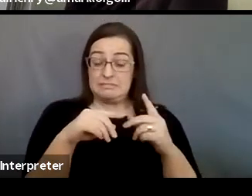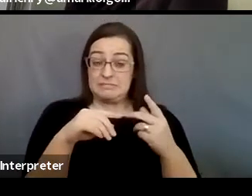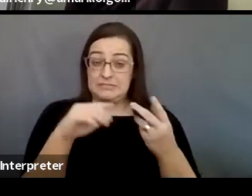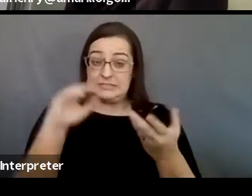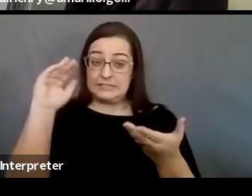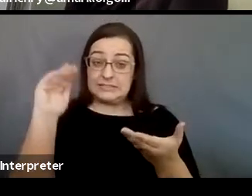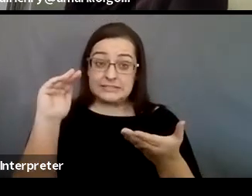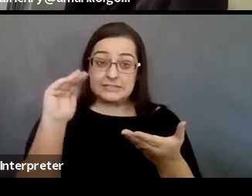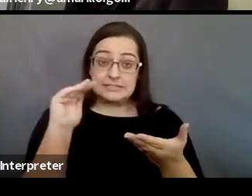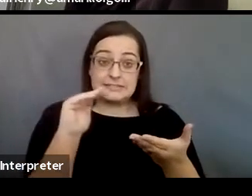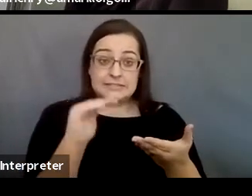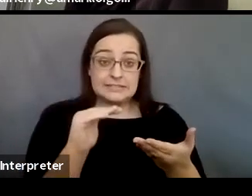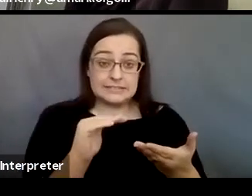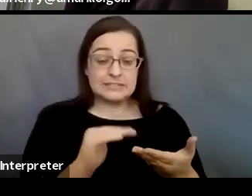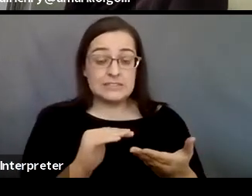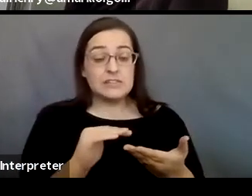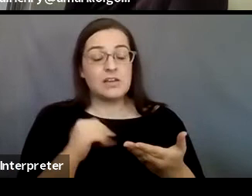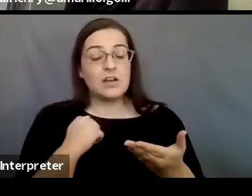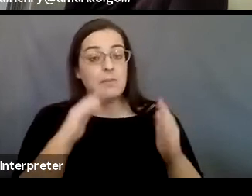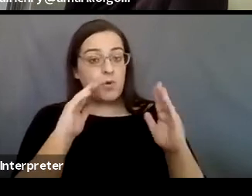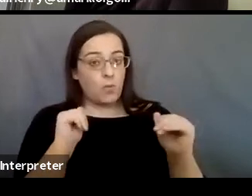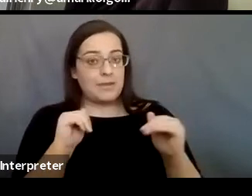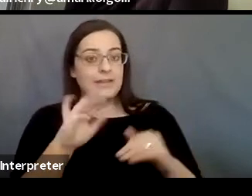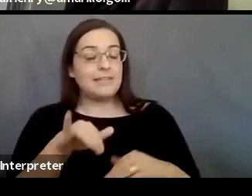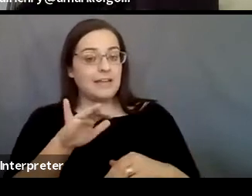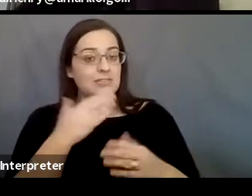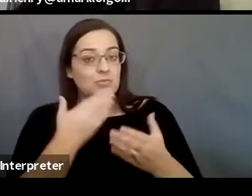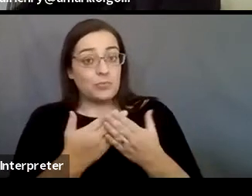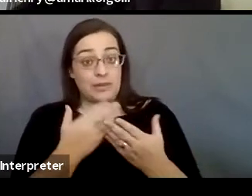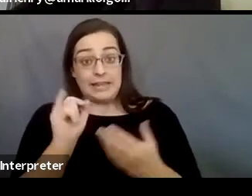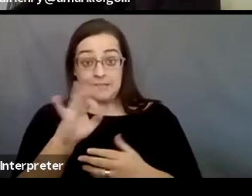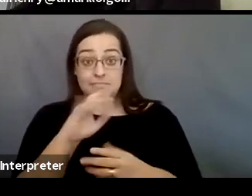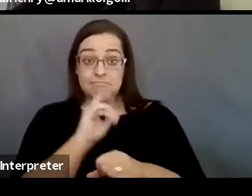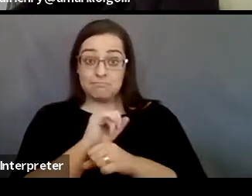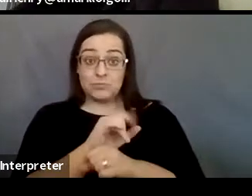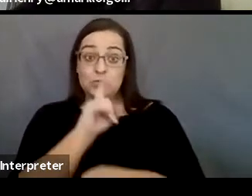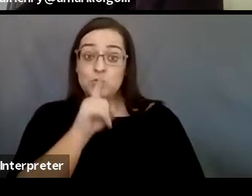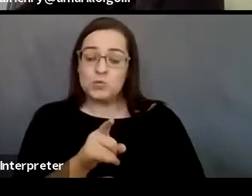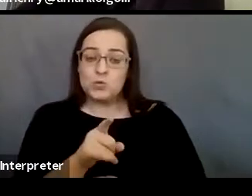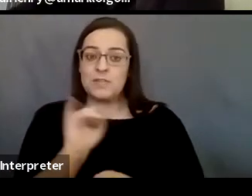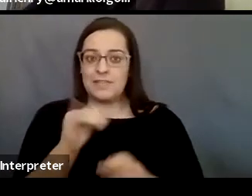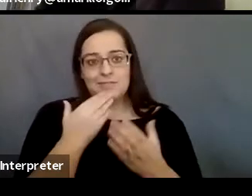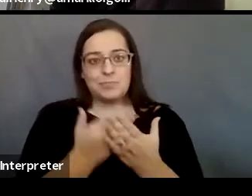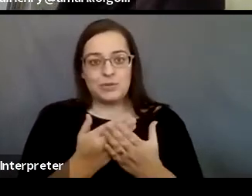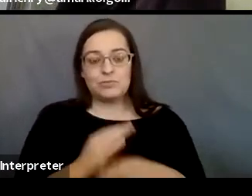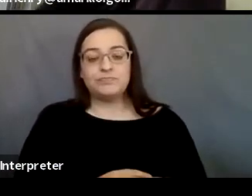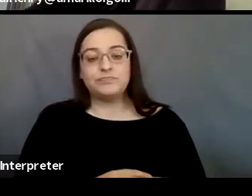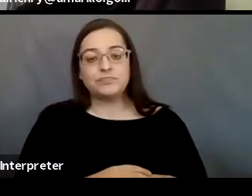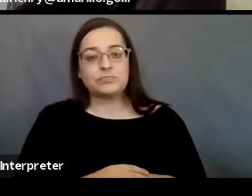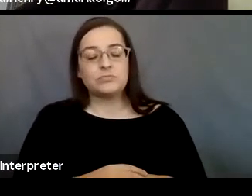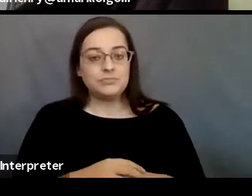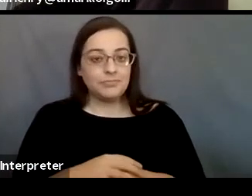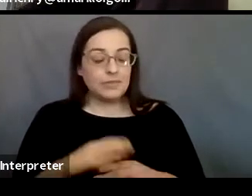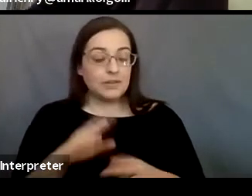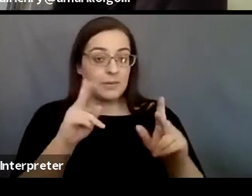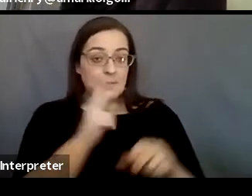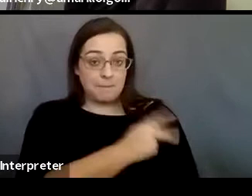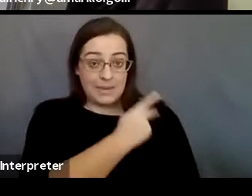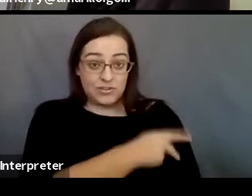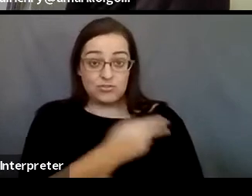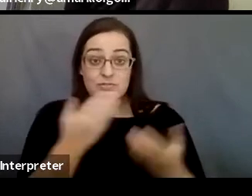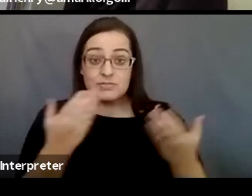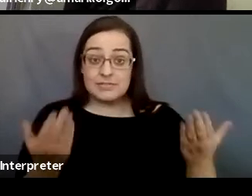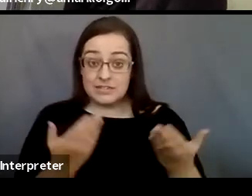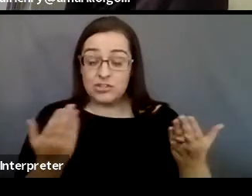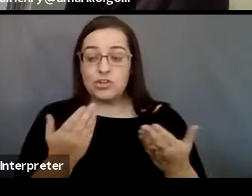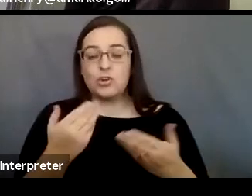percent positivity in our outpatient testing, and that would be a good sign if that is true. Now, the other, in terms of inpatients, the tools we've been using, the other